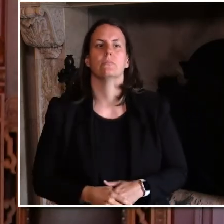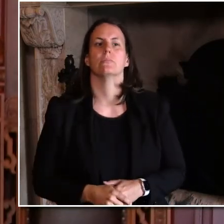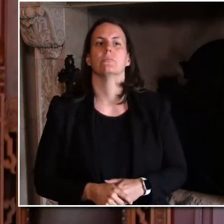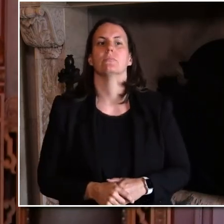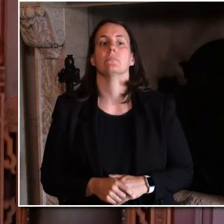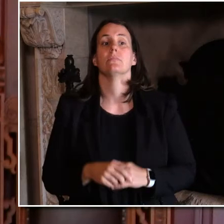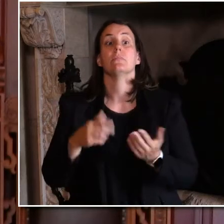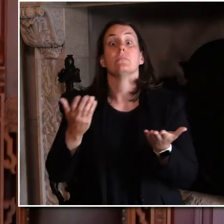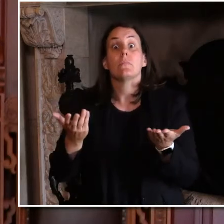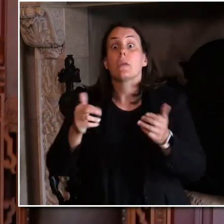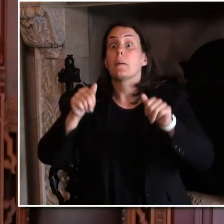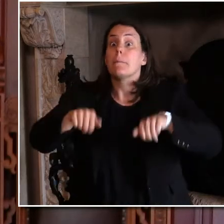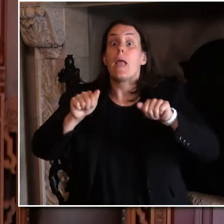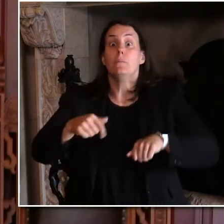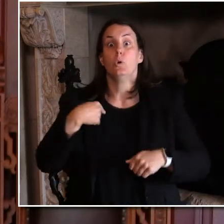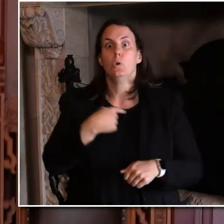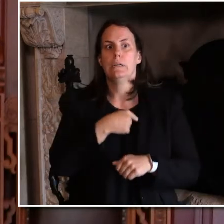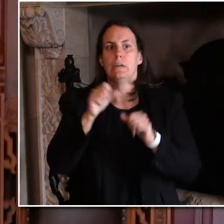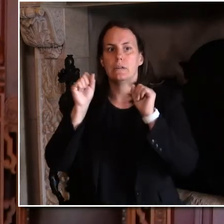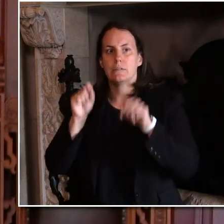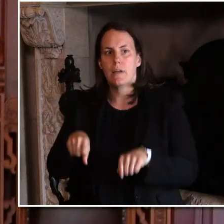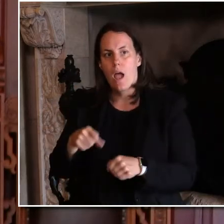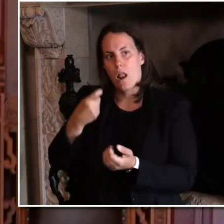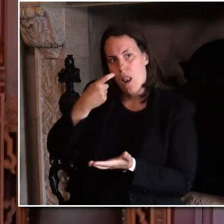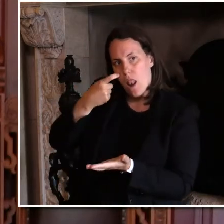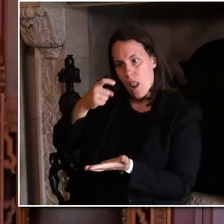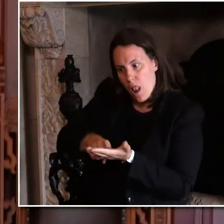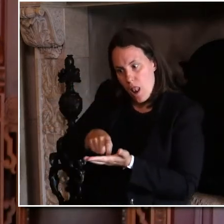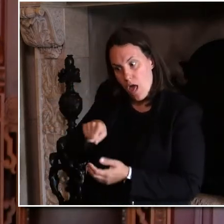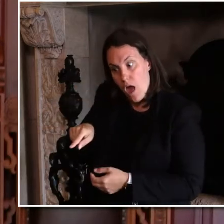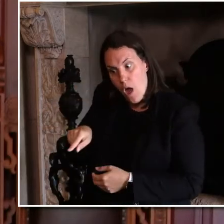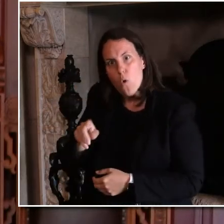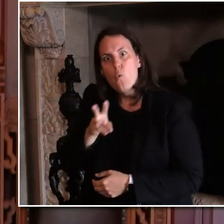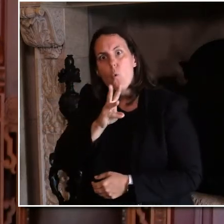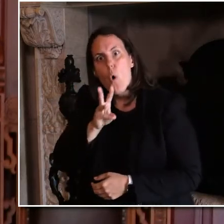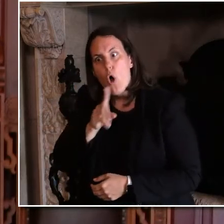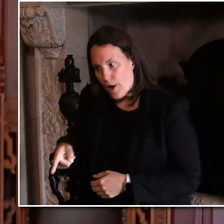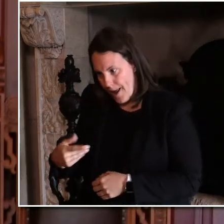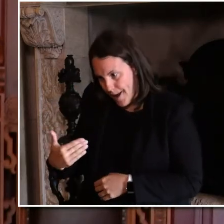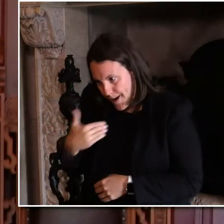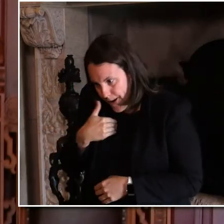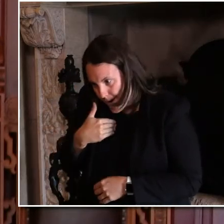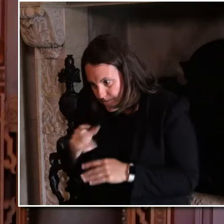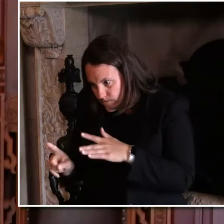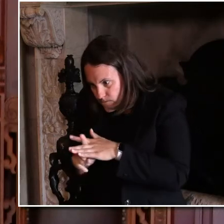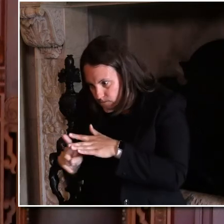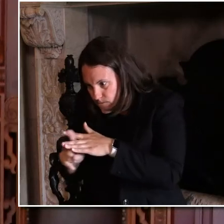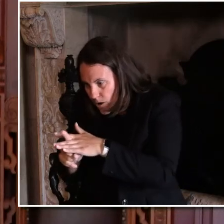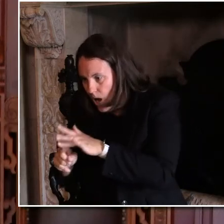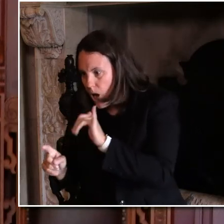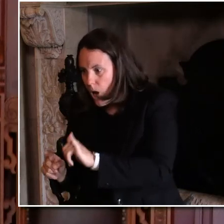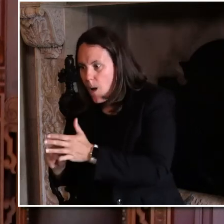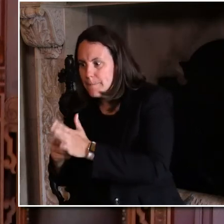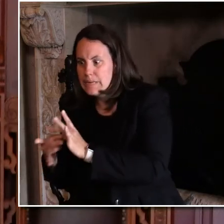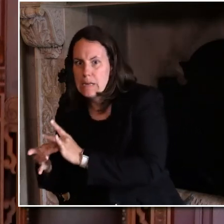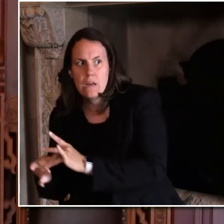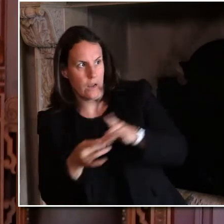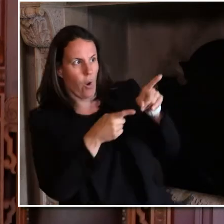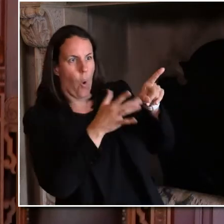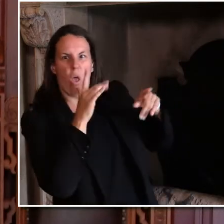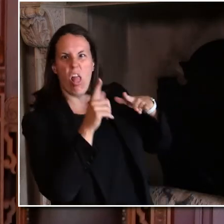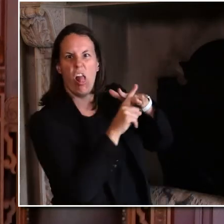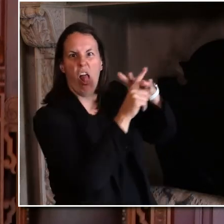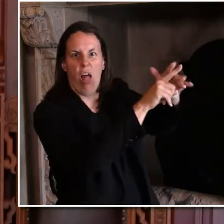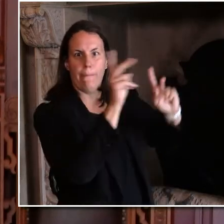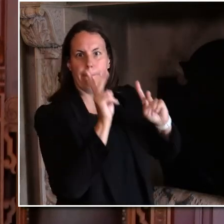interest in this type of testing growing around the world, there have been a number of states that have undertaken this, and what